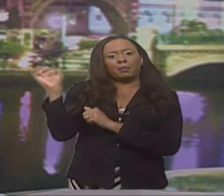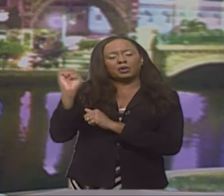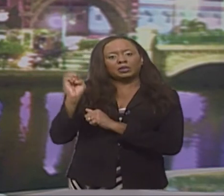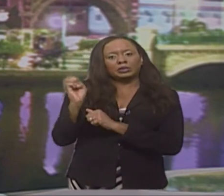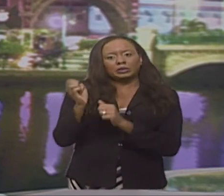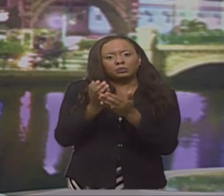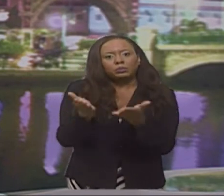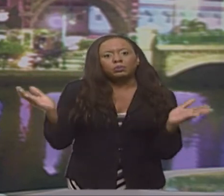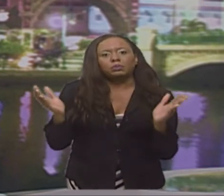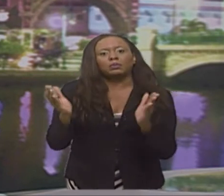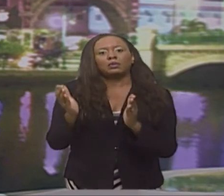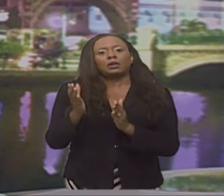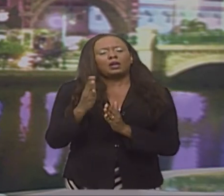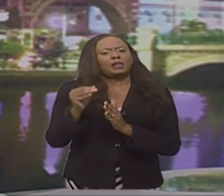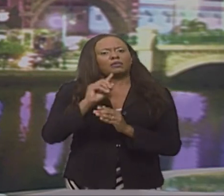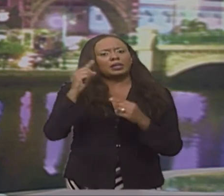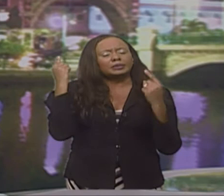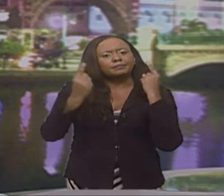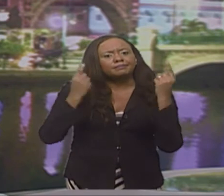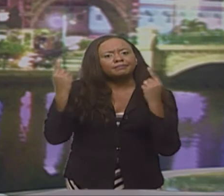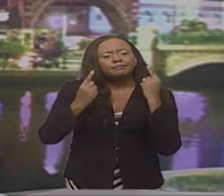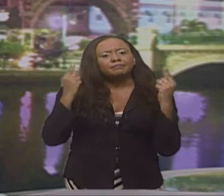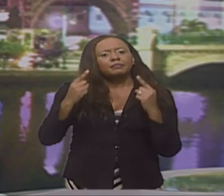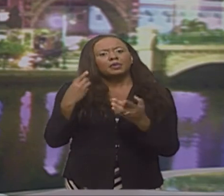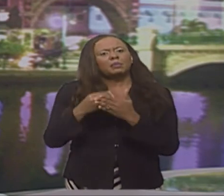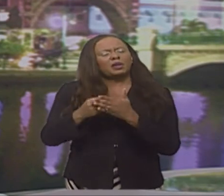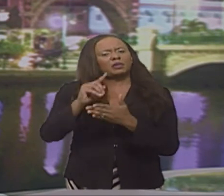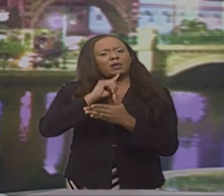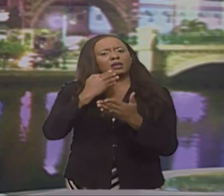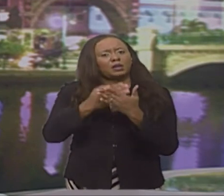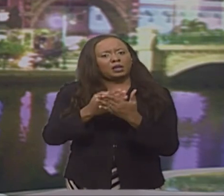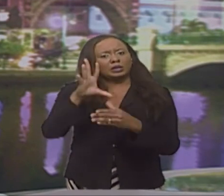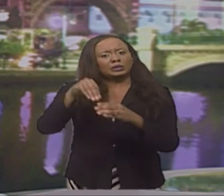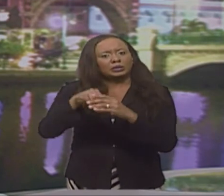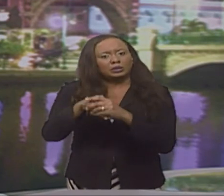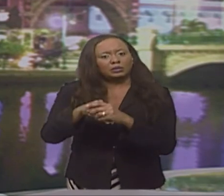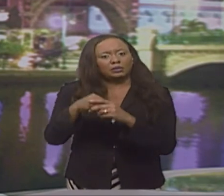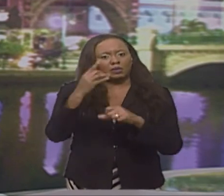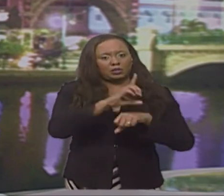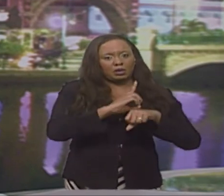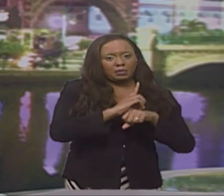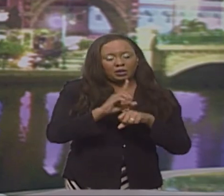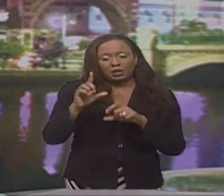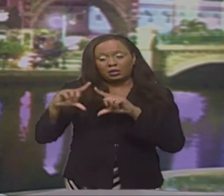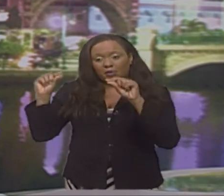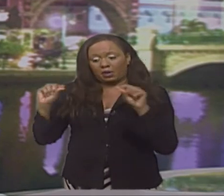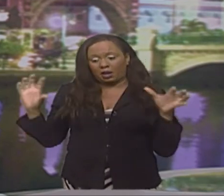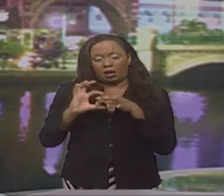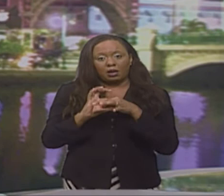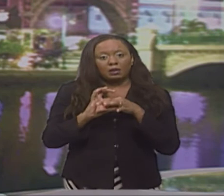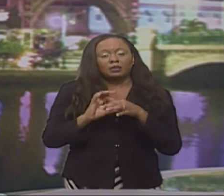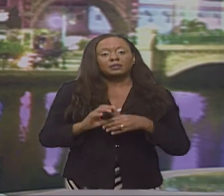ambassador expressing concern. She says the grant adds an important dimension to the strong and fruitful relations between Dominica